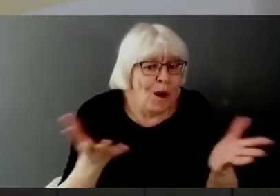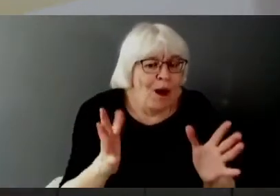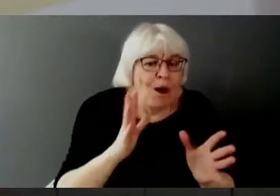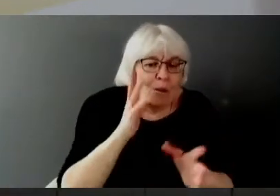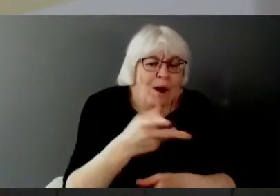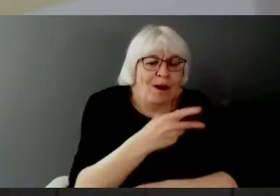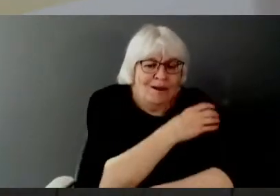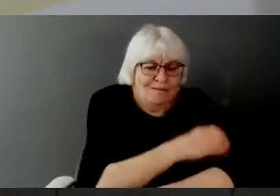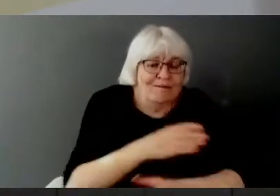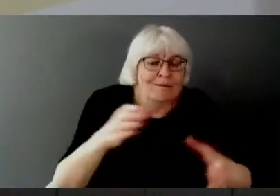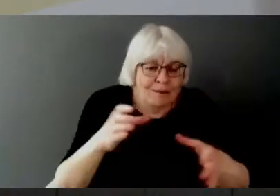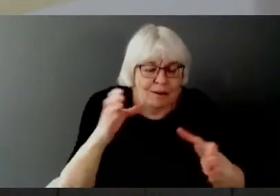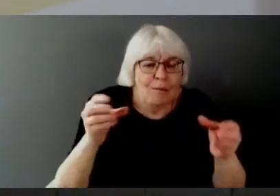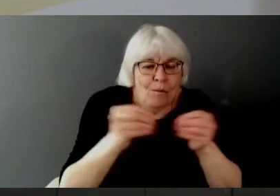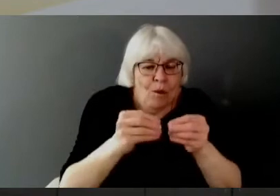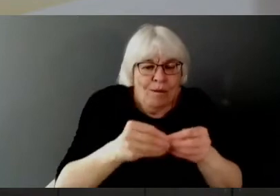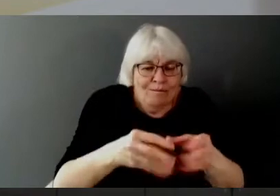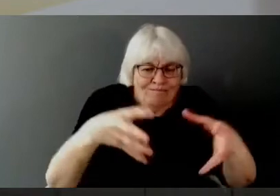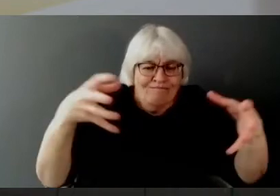gathering numbers. So